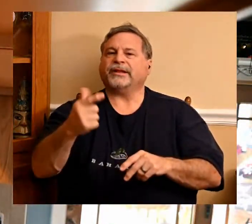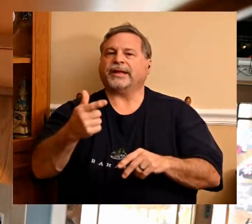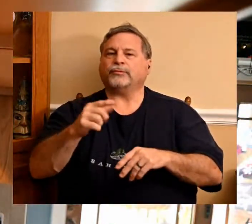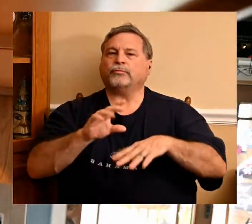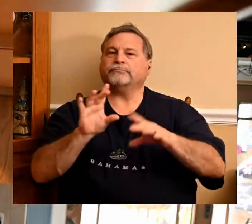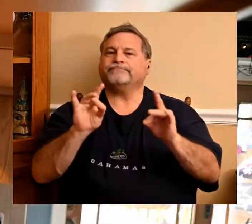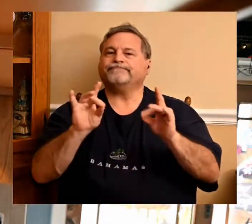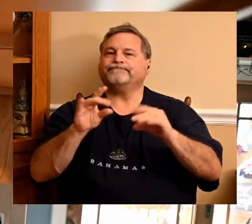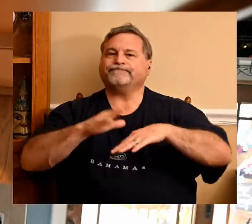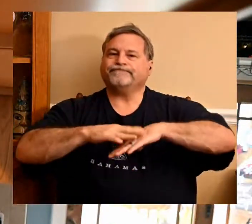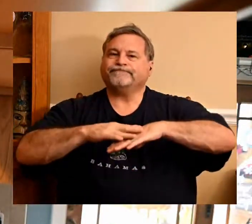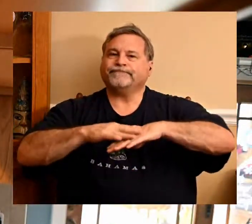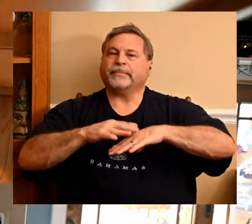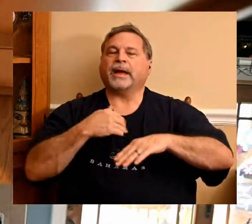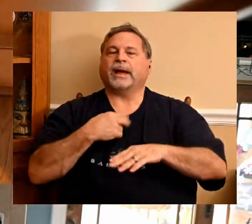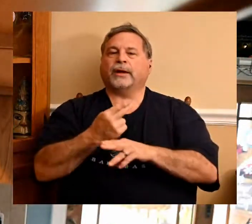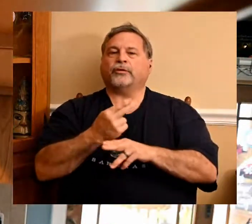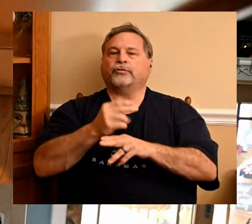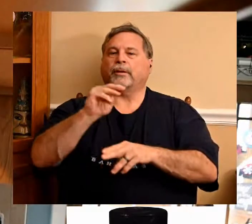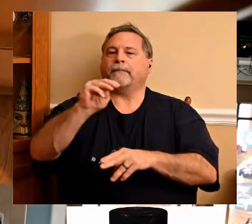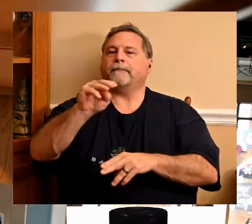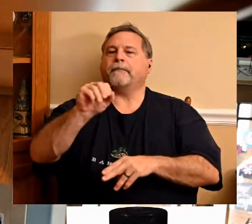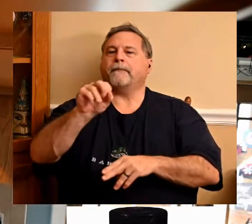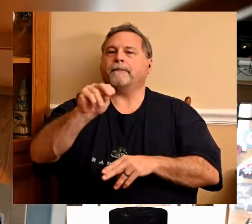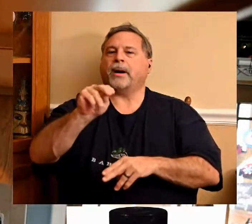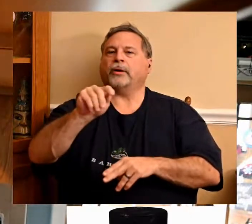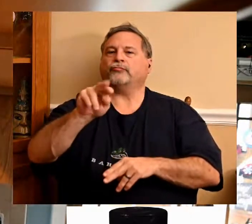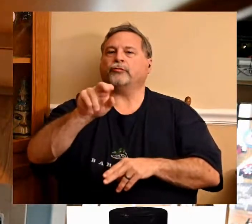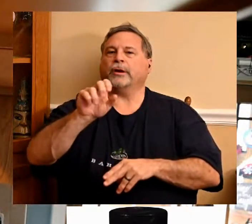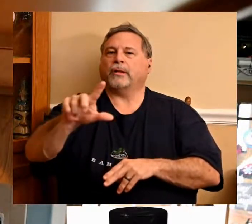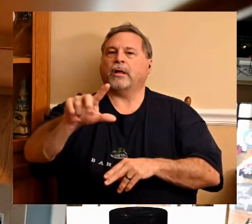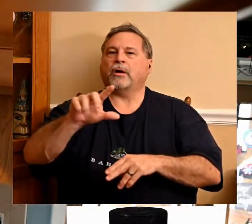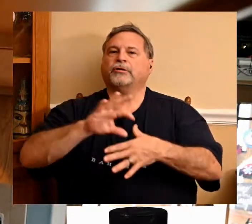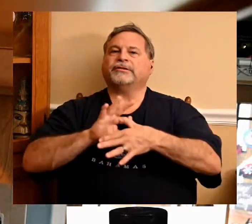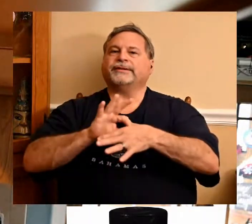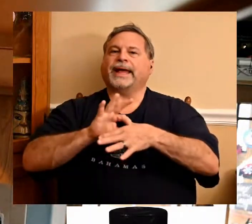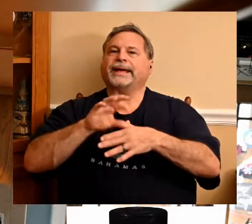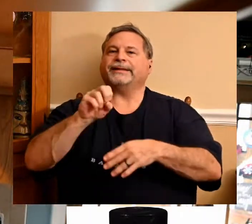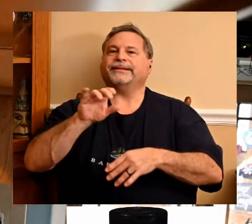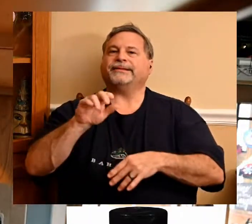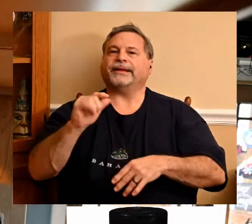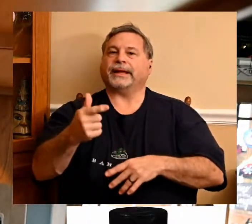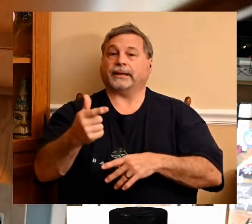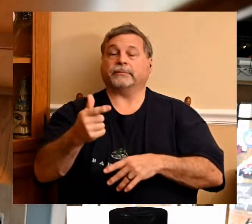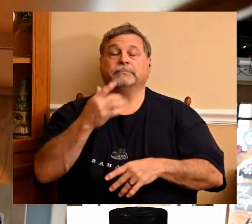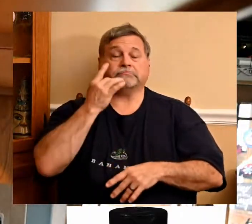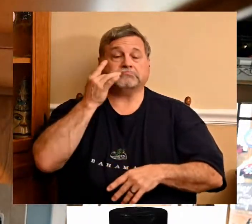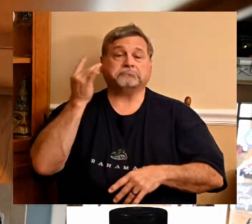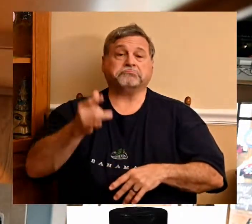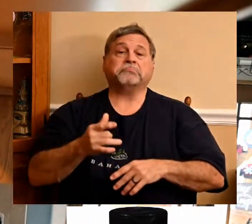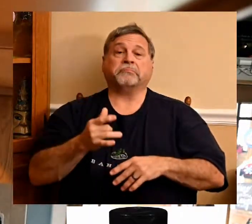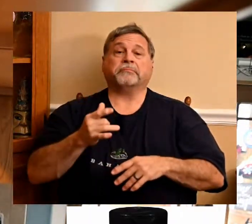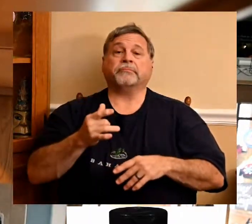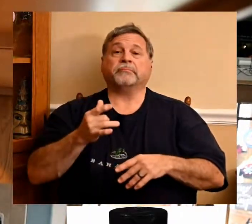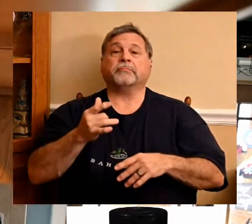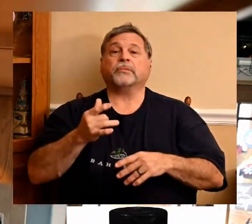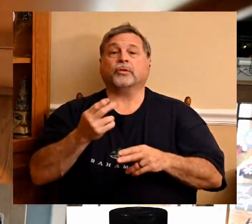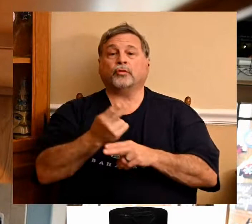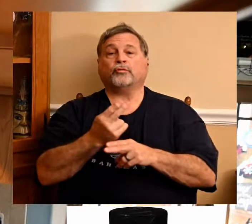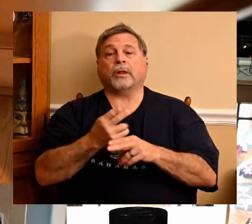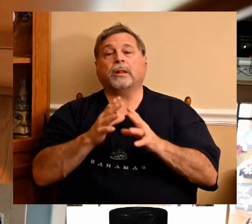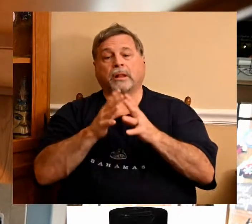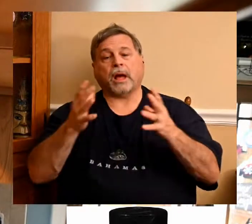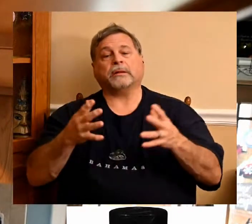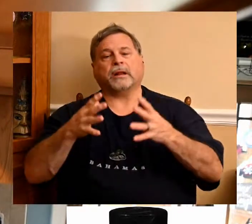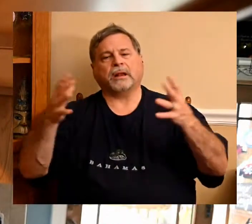And I use the Montreal steak seasoning like I do for a lot of things. I think it's a good blend. Now again, you want to be fairly liberal because this is 8